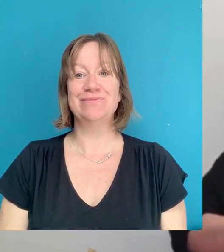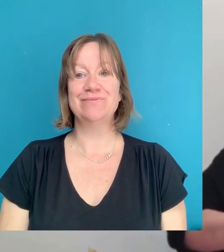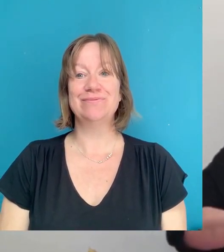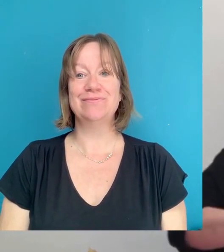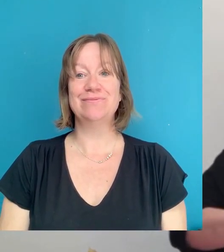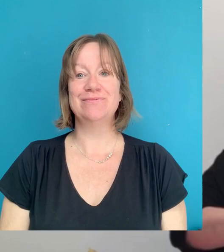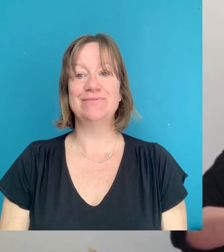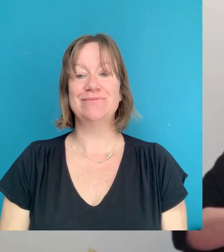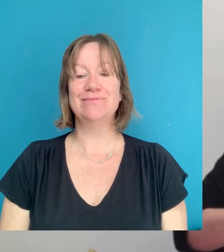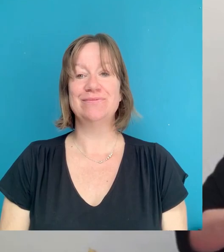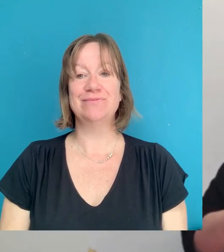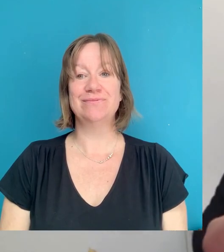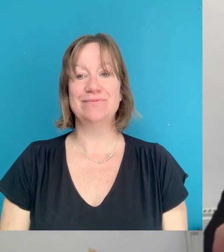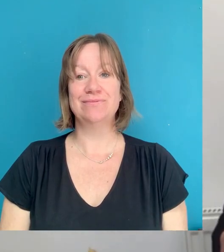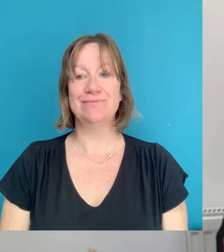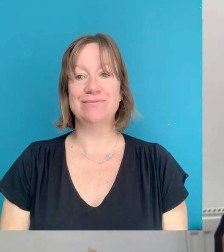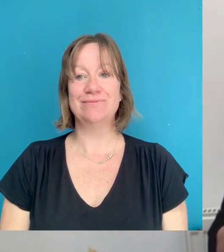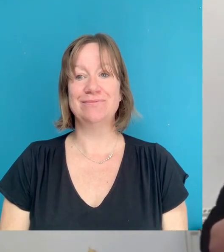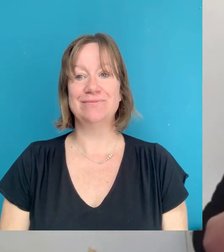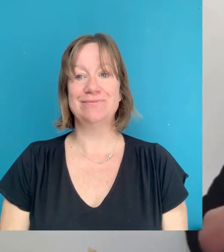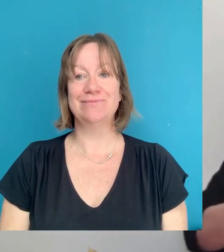do now is